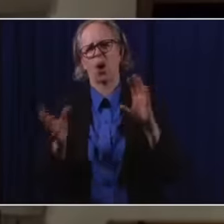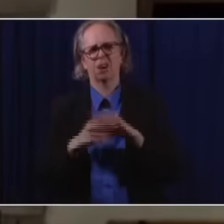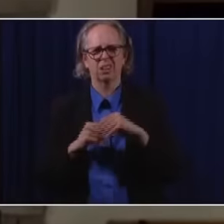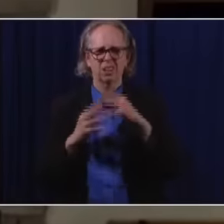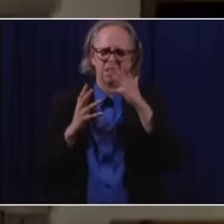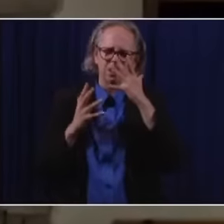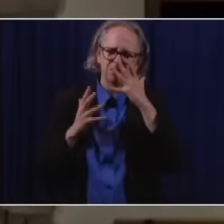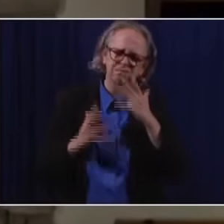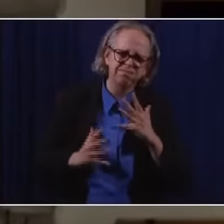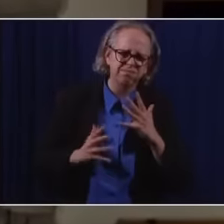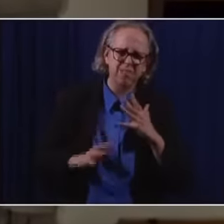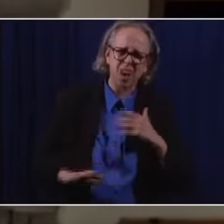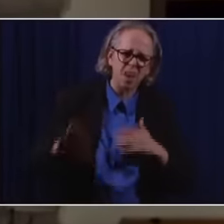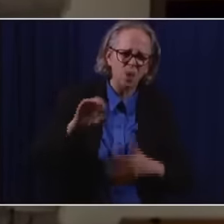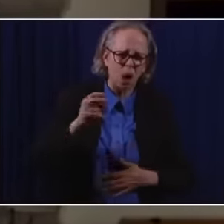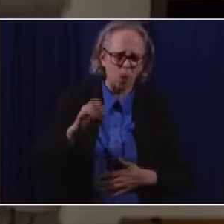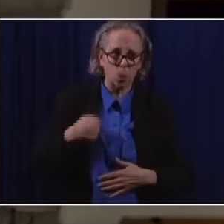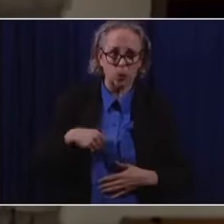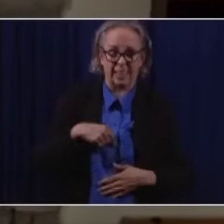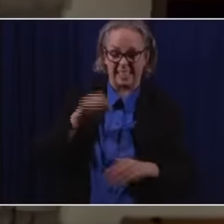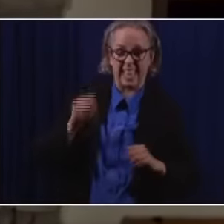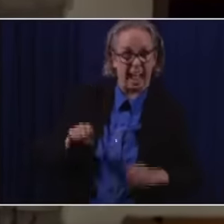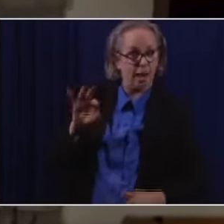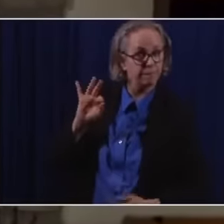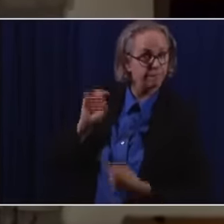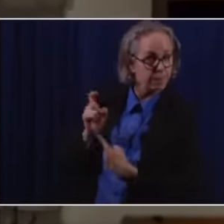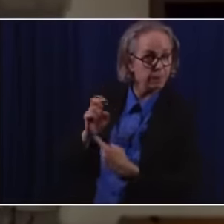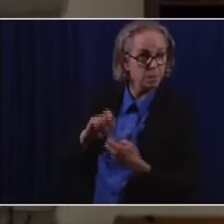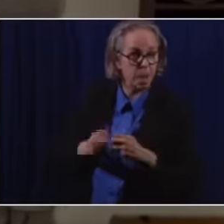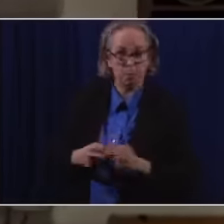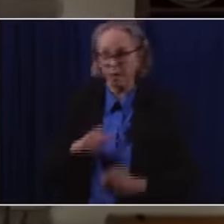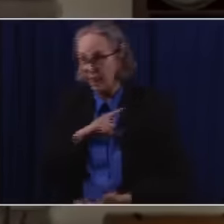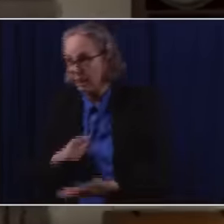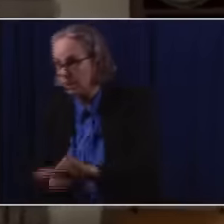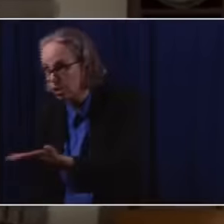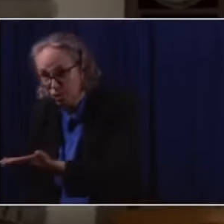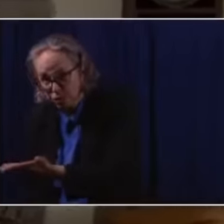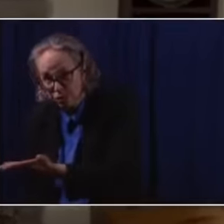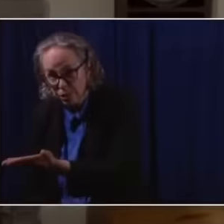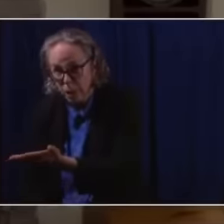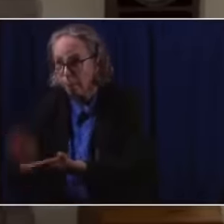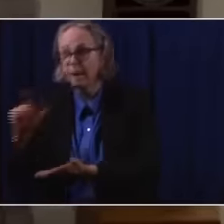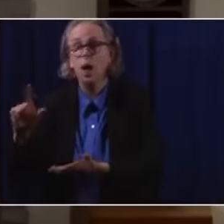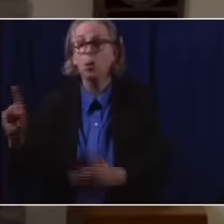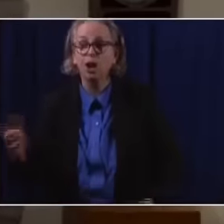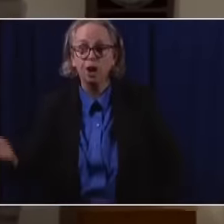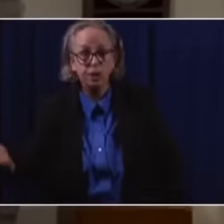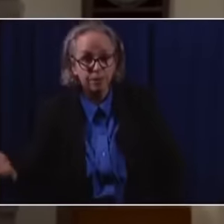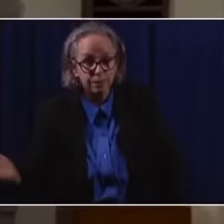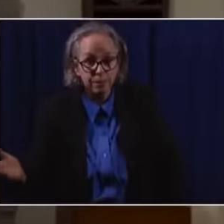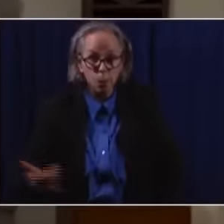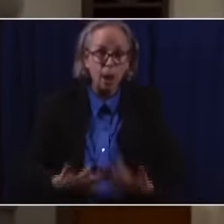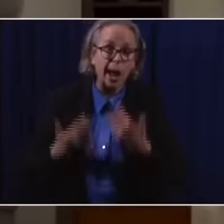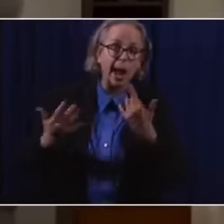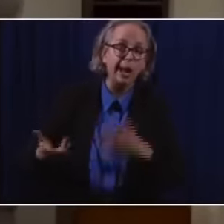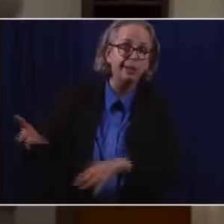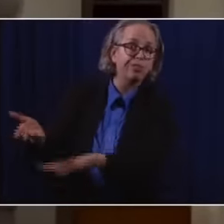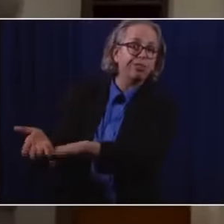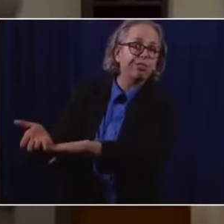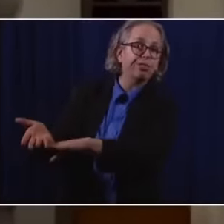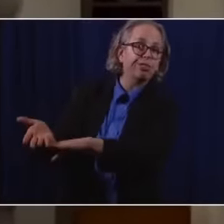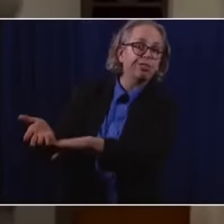fix. The legislature has a bill in front of it. I don't know who is against going after repeat violent